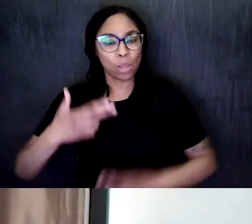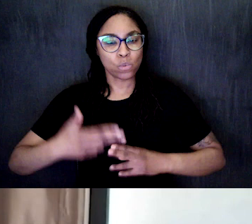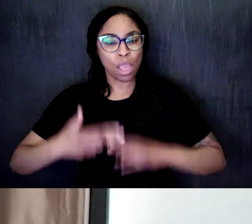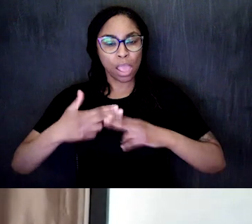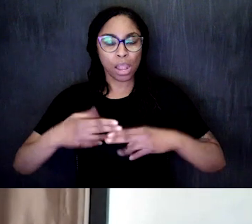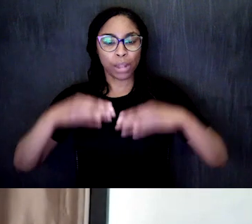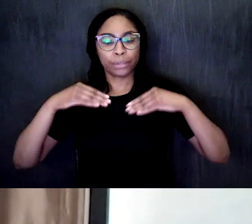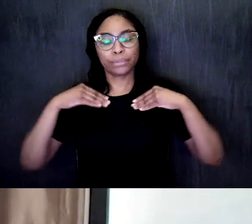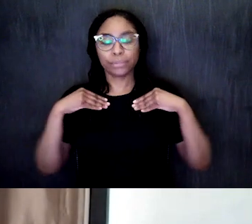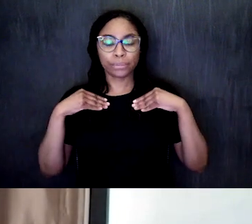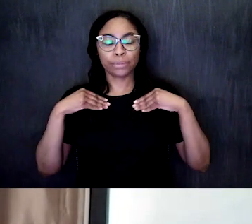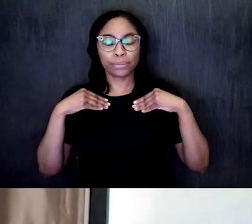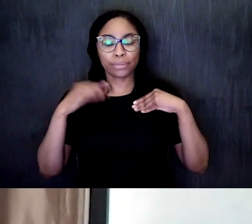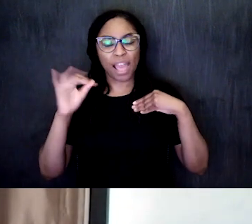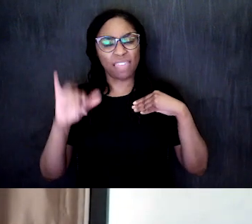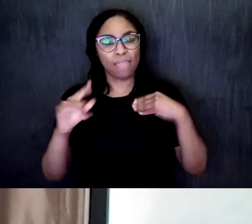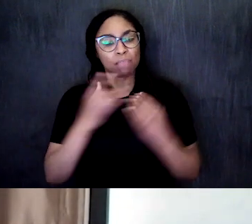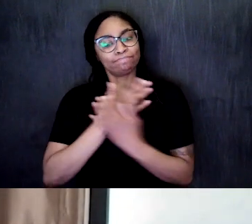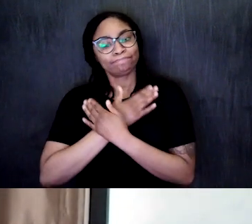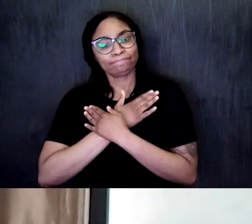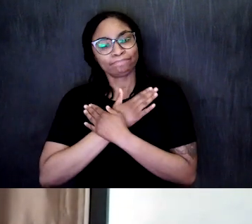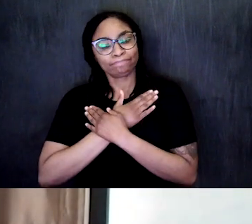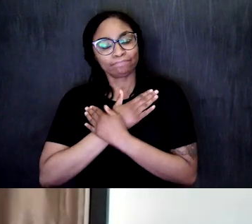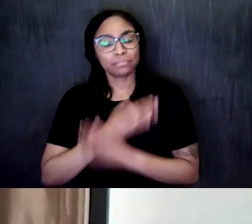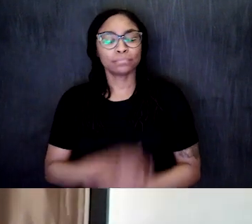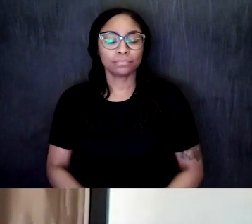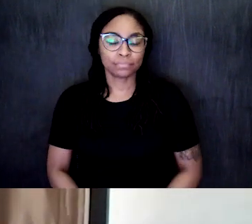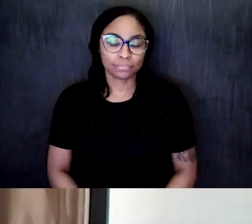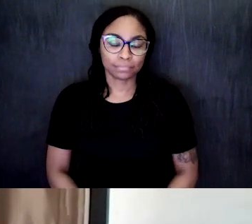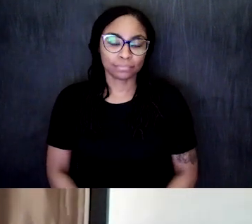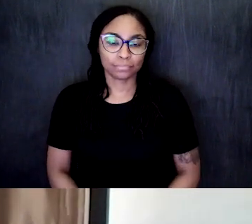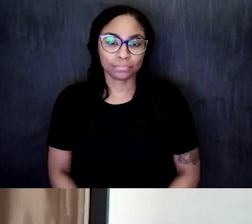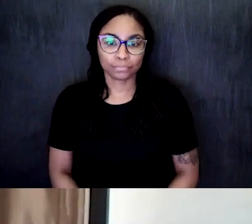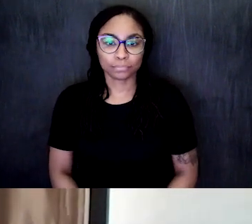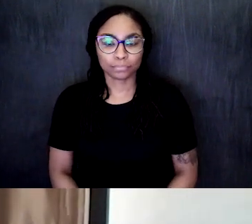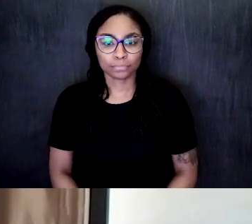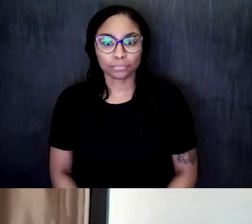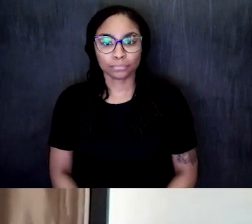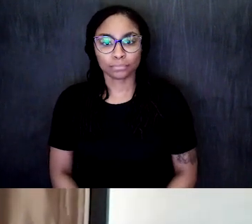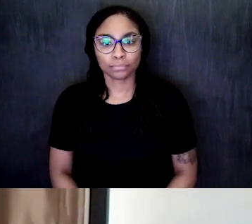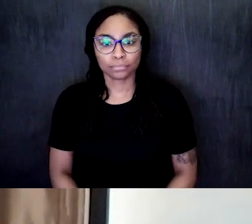feeling the weight and the sense of relaxation.